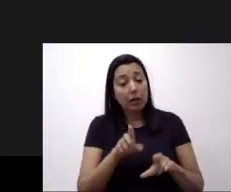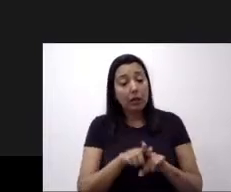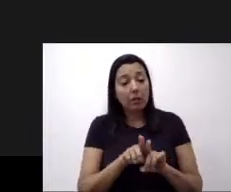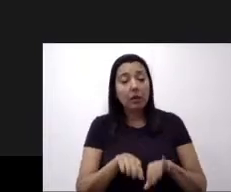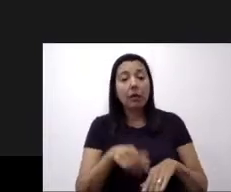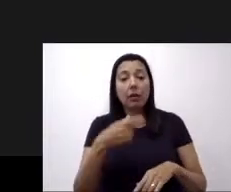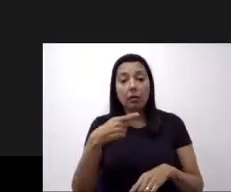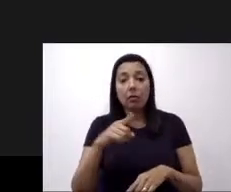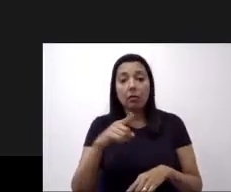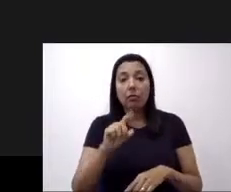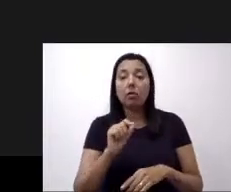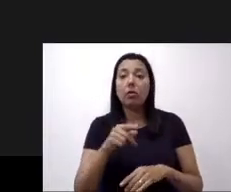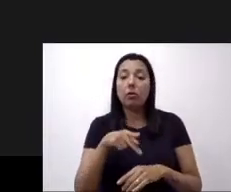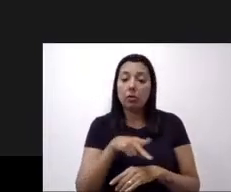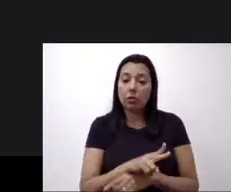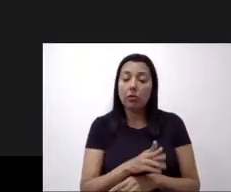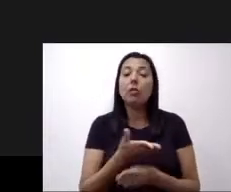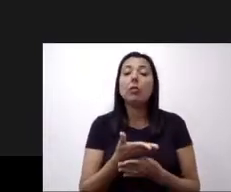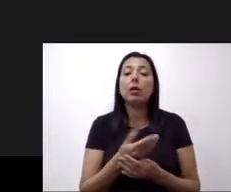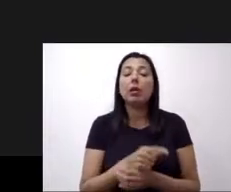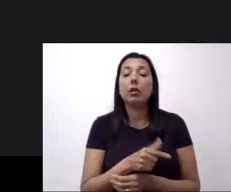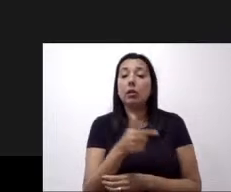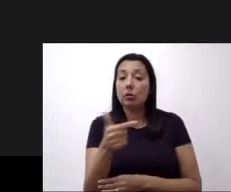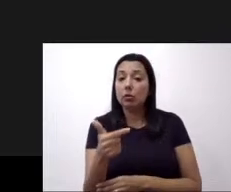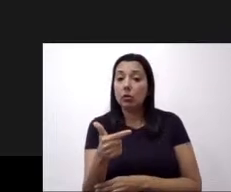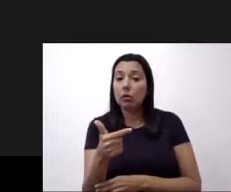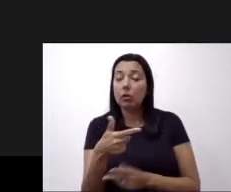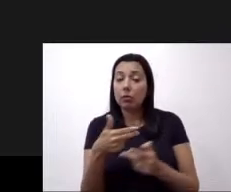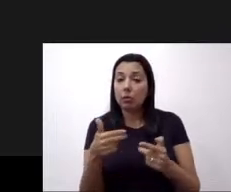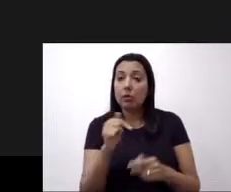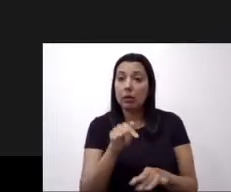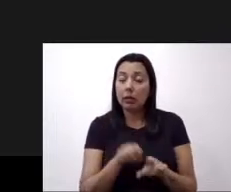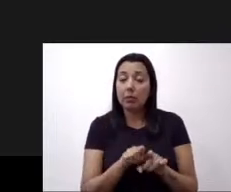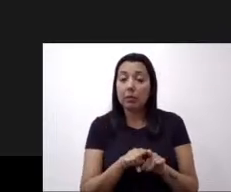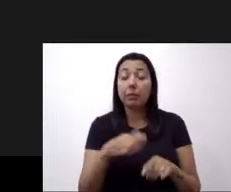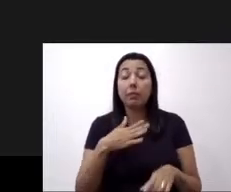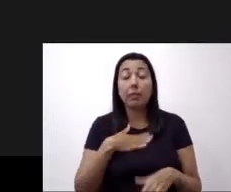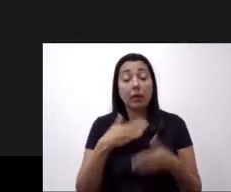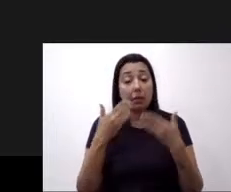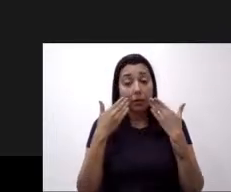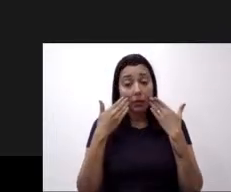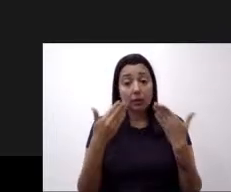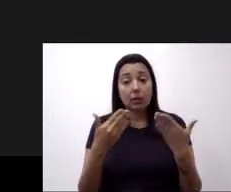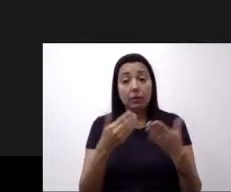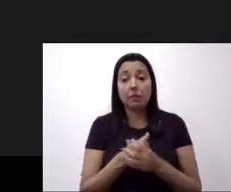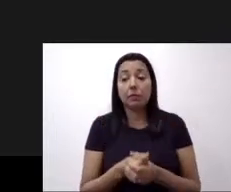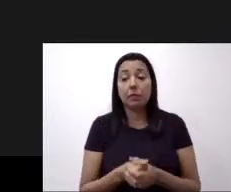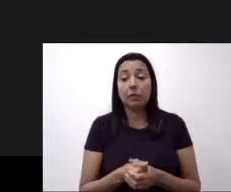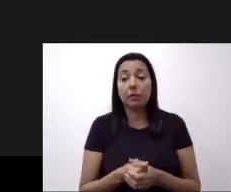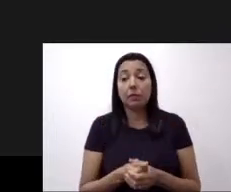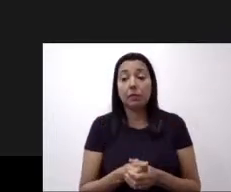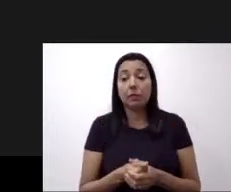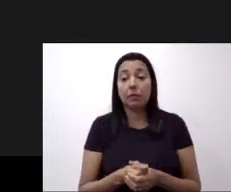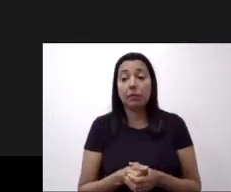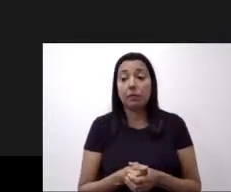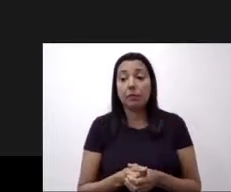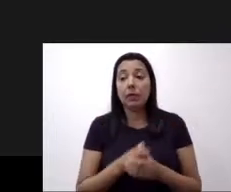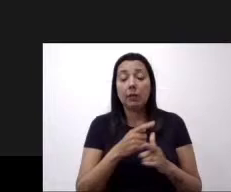today. So my presentation will be divided in three parts.